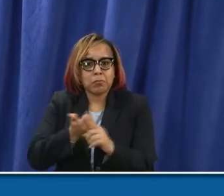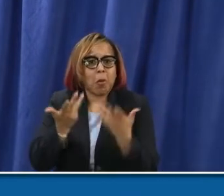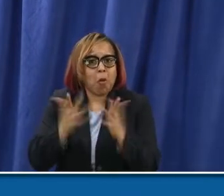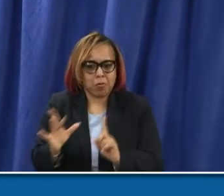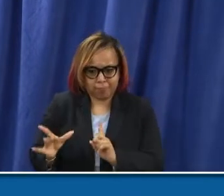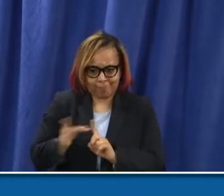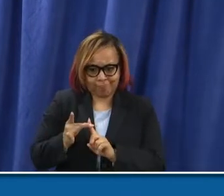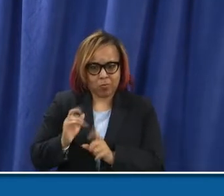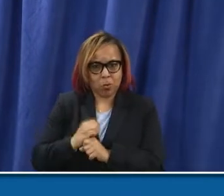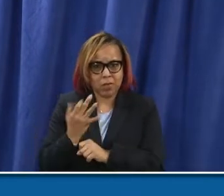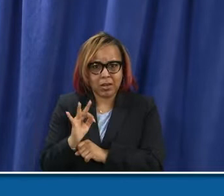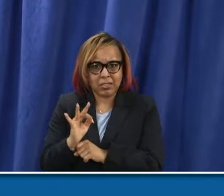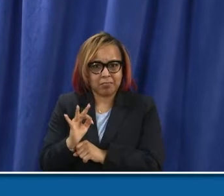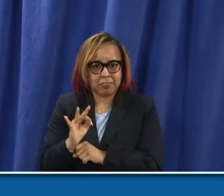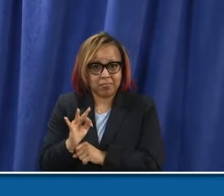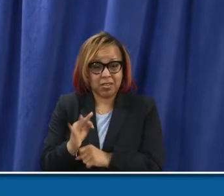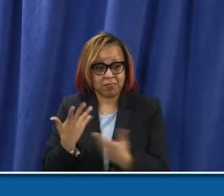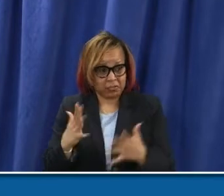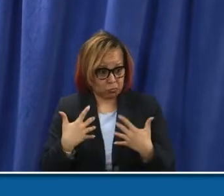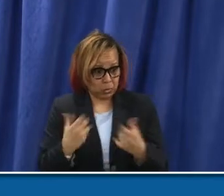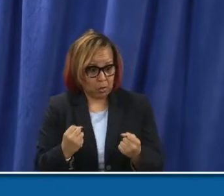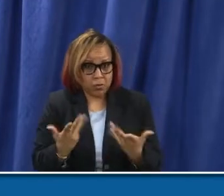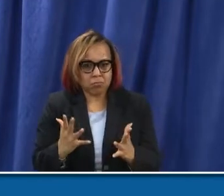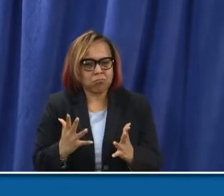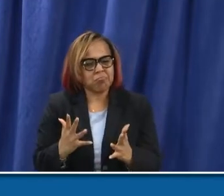had COVID-19 and have recovered.